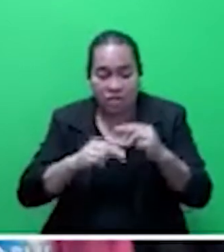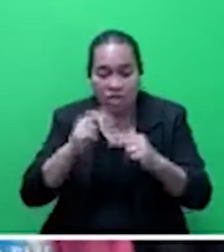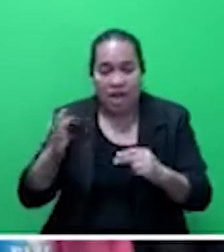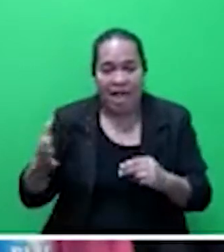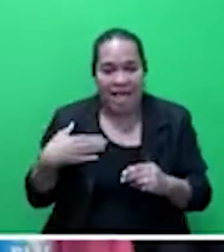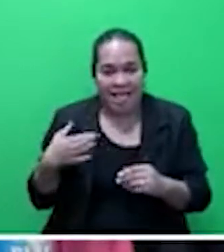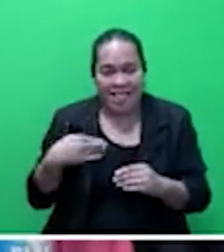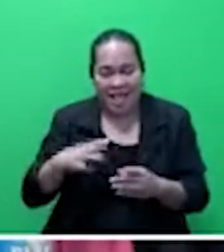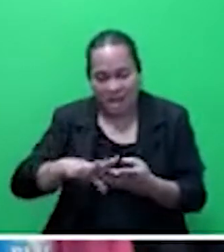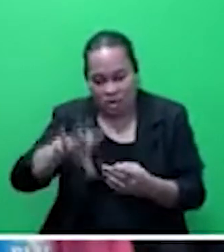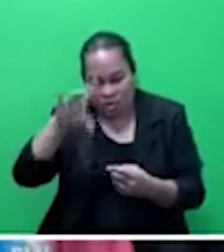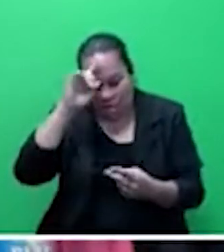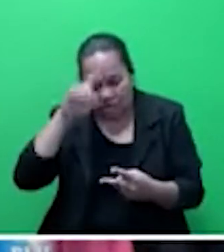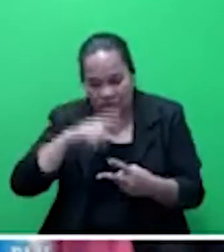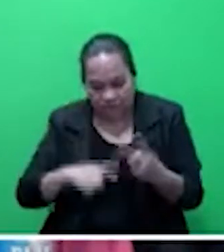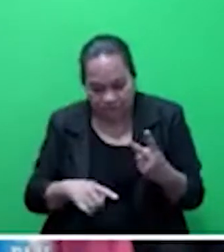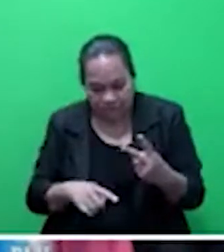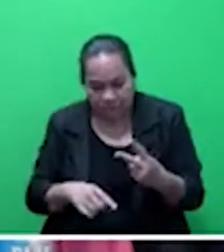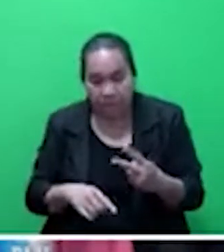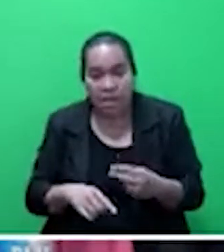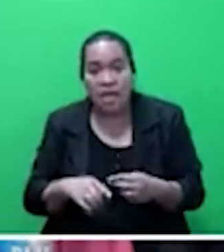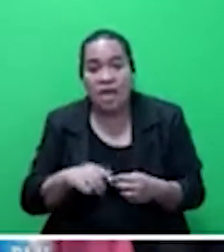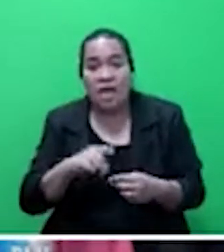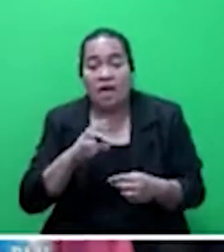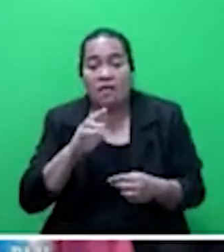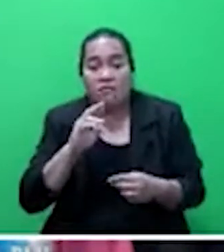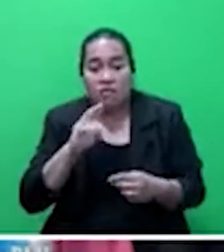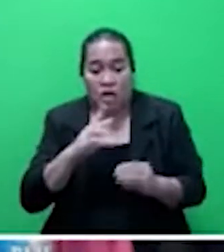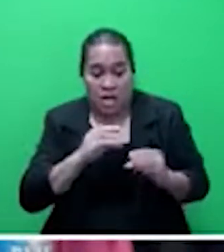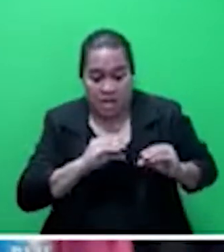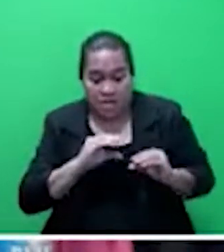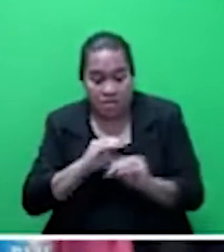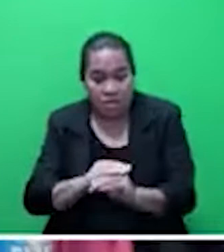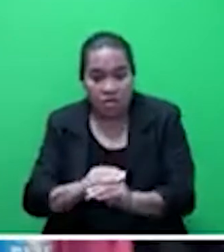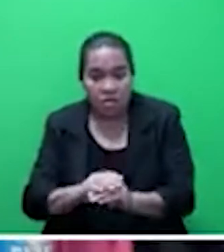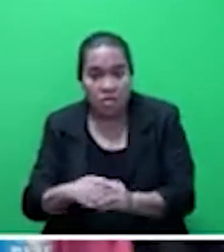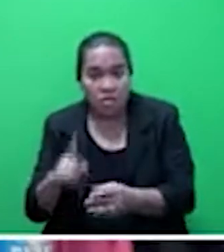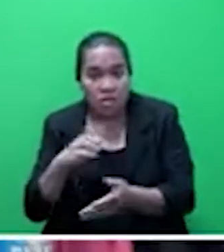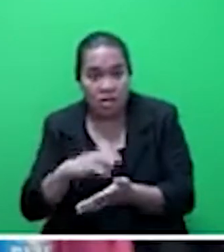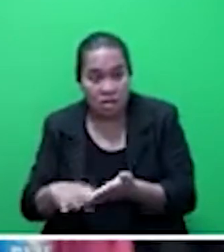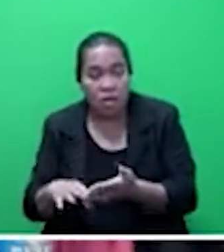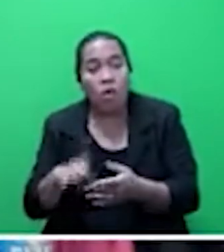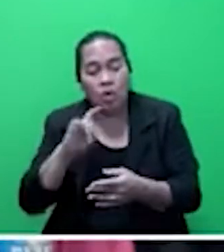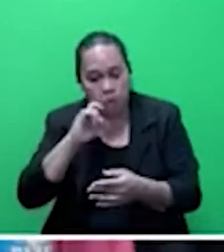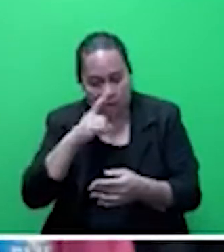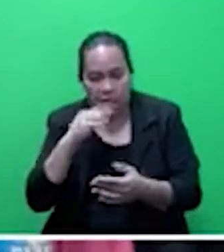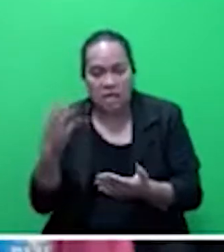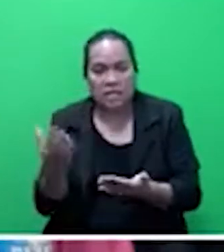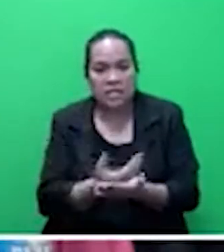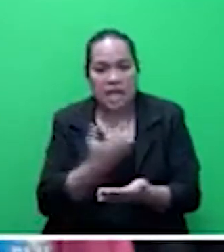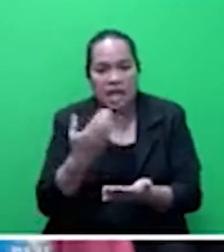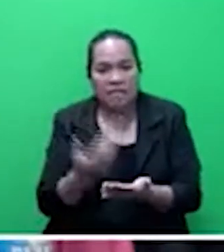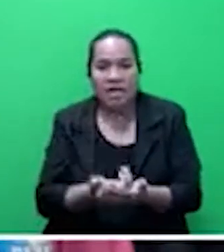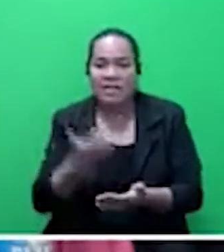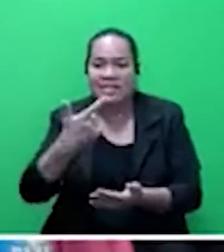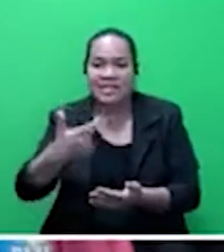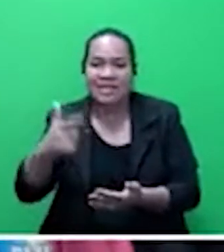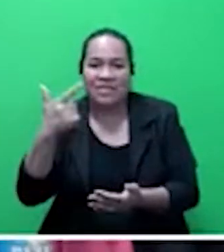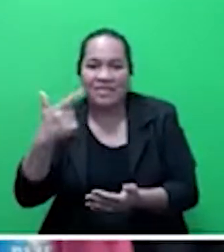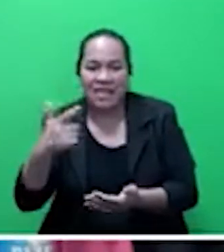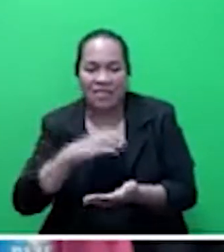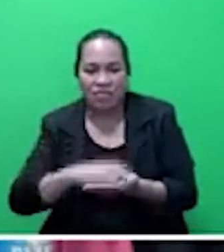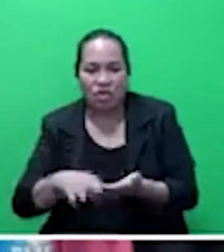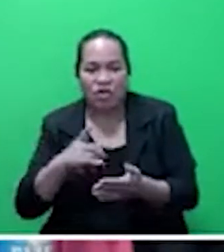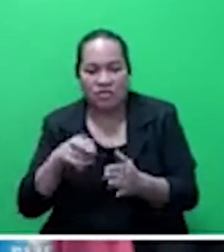Government recognizes that just by investing $1 into disaster risk reduction, we are going to save $7 in disaster